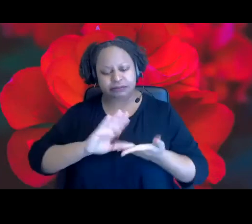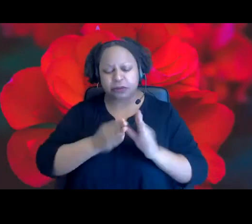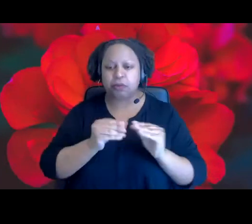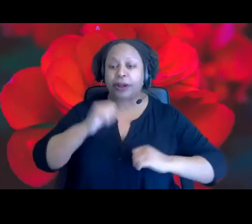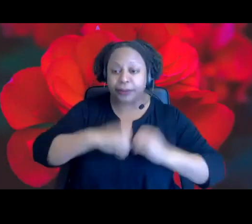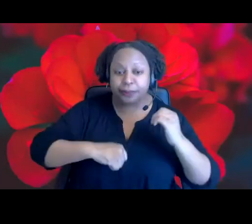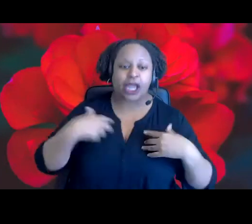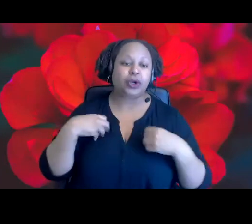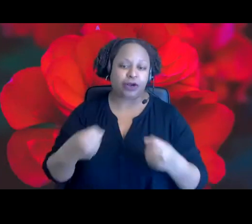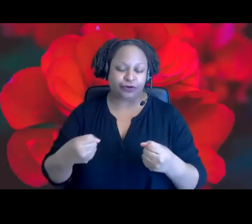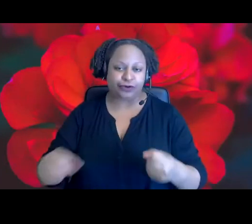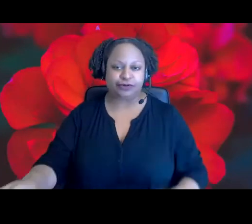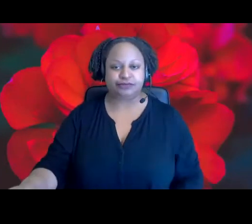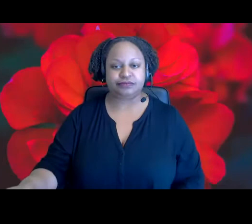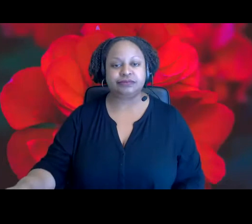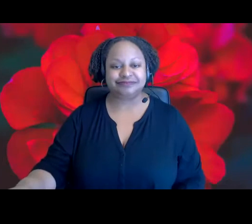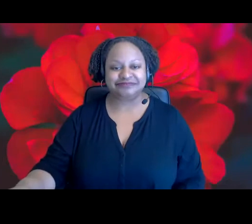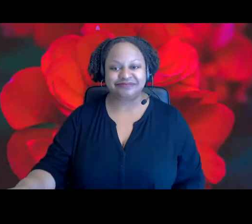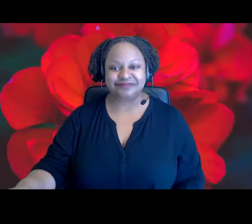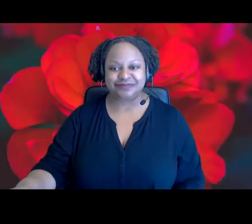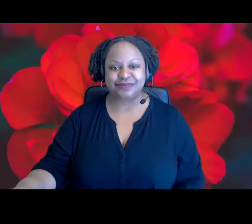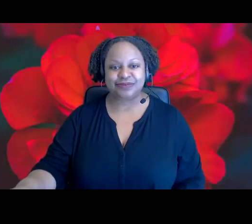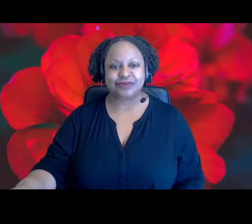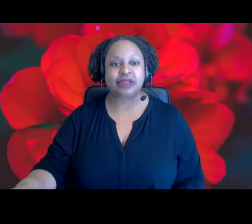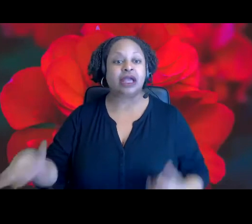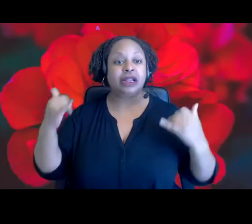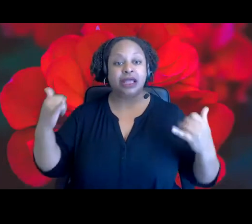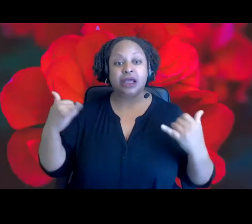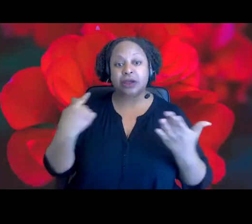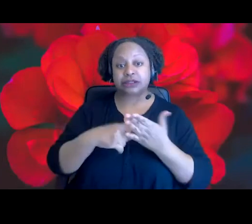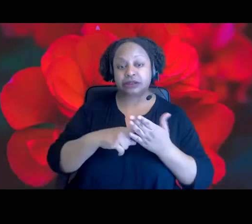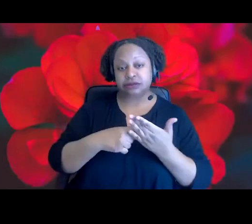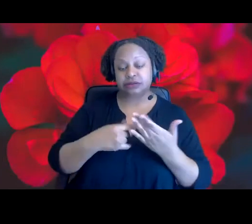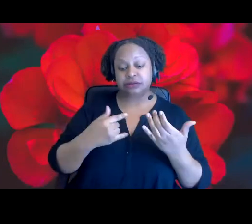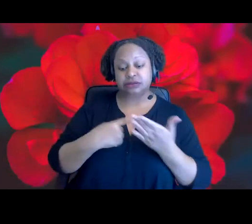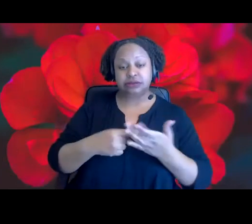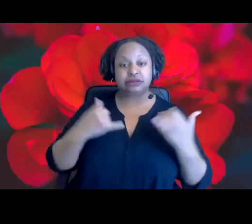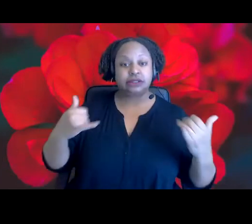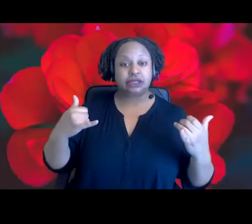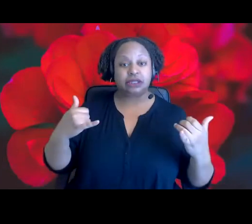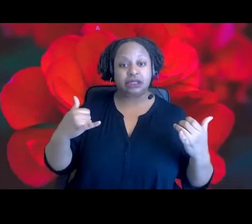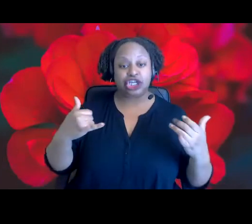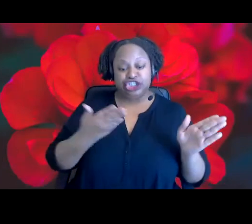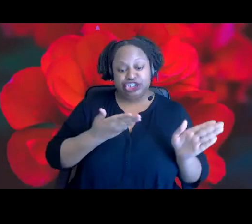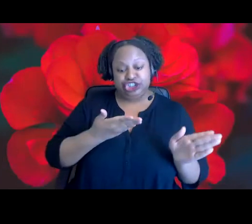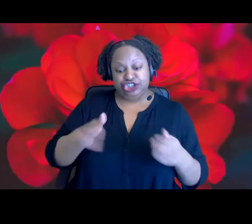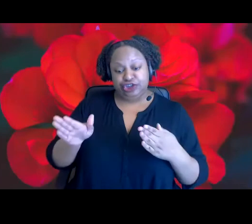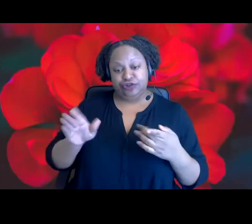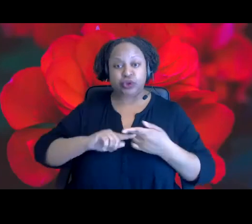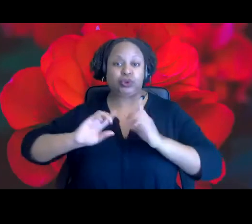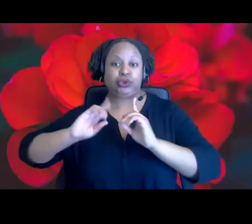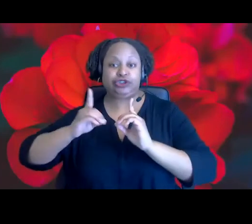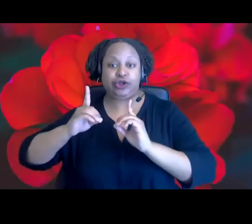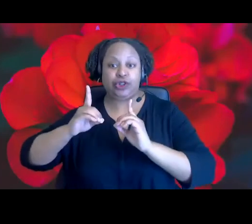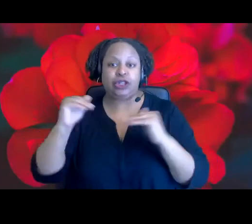In today's discussion, Shifting to Digital, Obscuring Equity, our panelists will discuss how the arts sector focuses